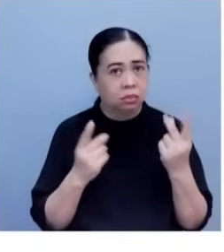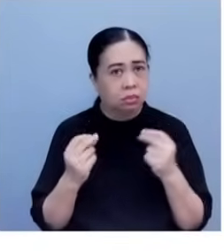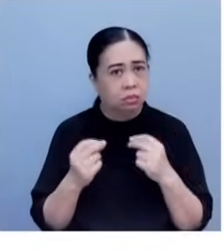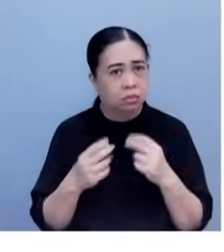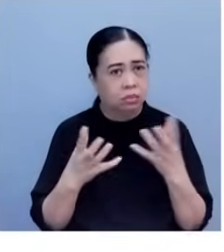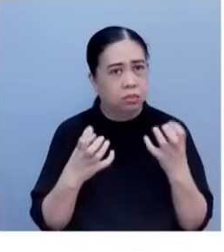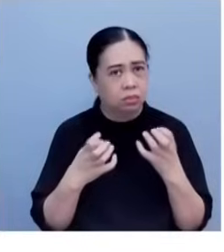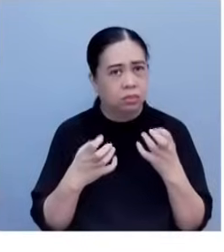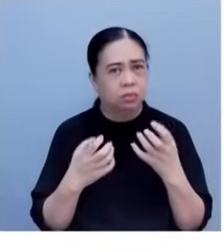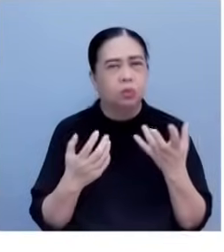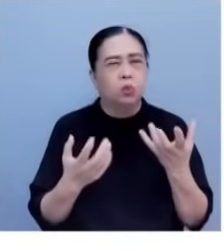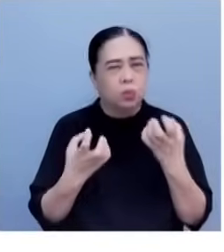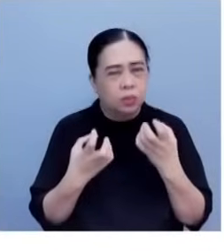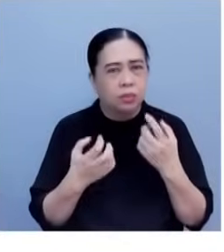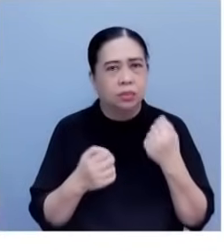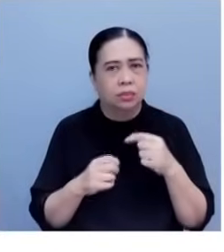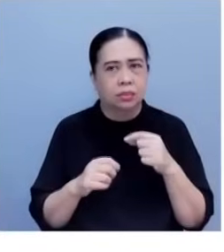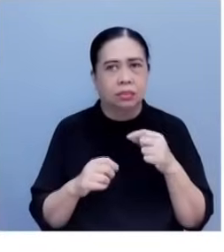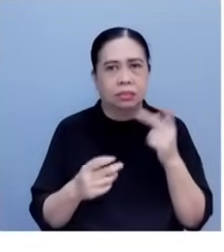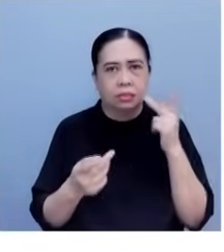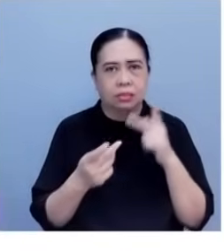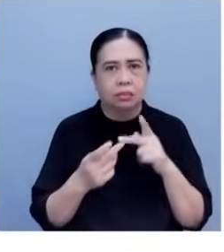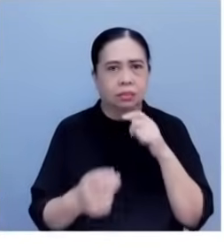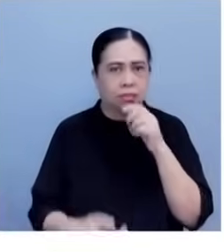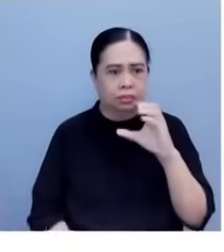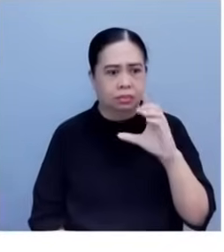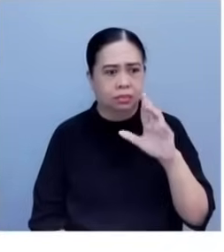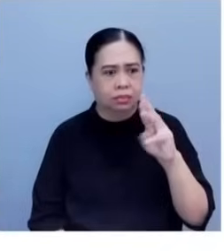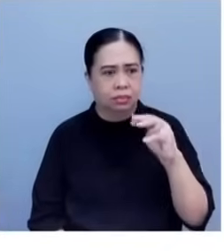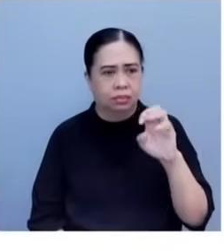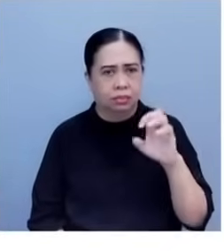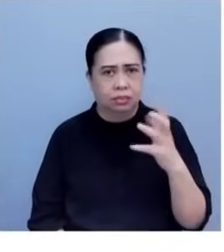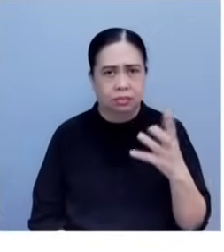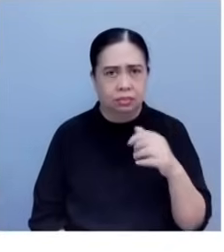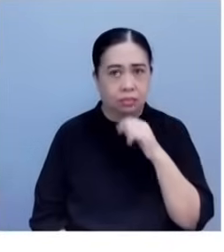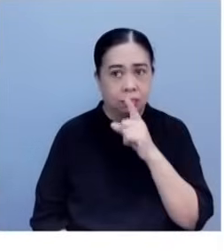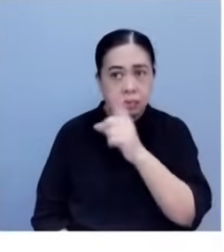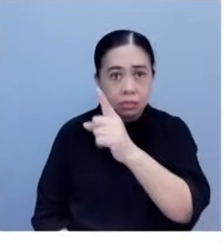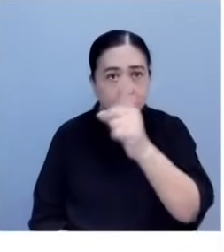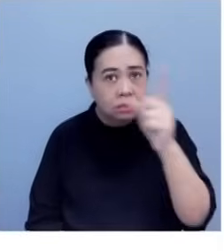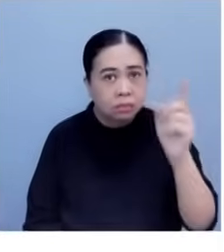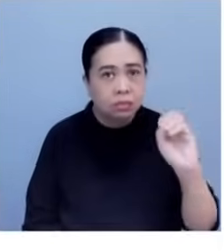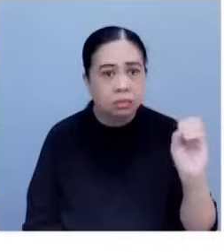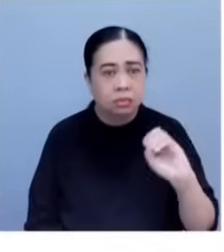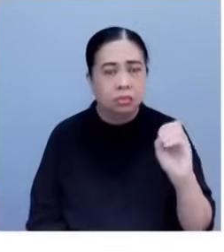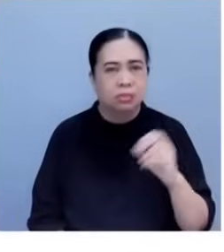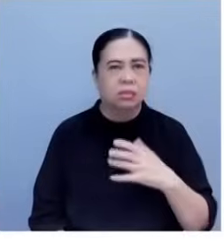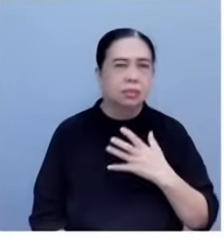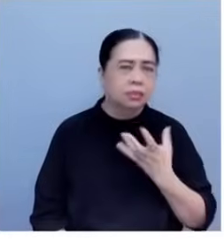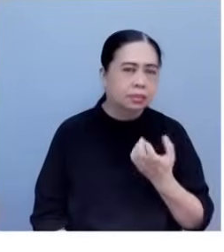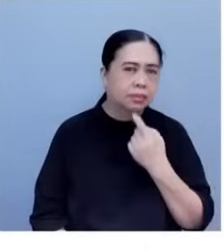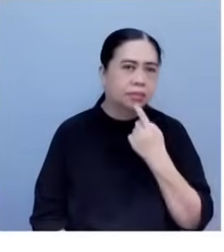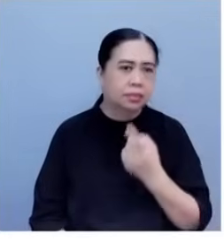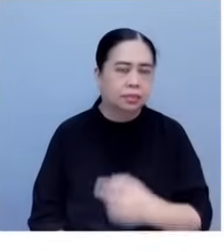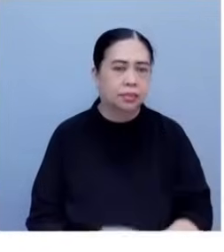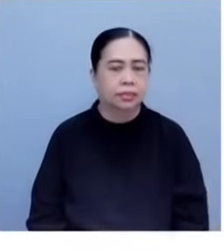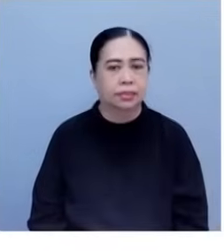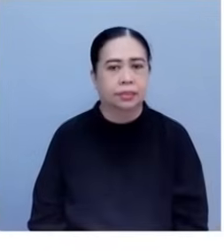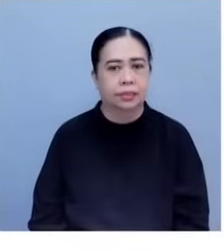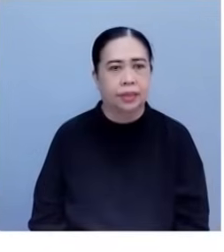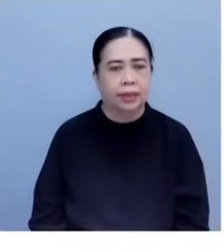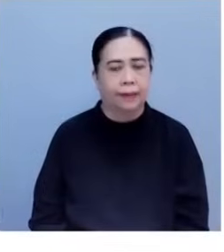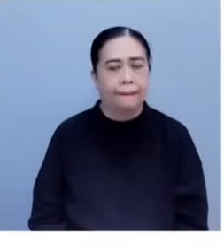An intention to commit is not a crime. He was not threatening anyone. He was, in fact, saying